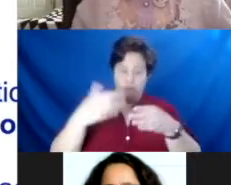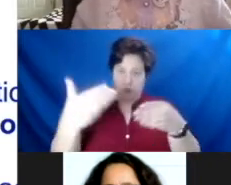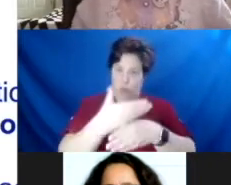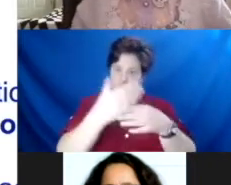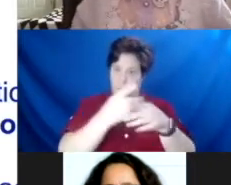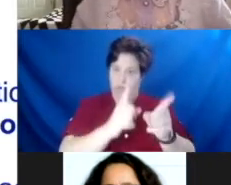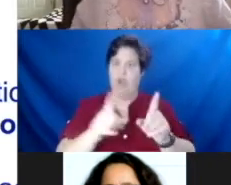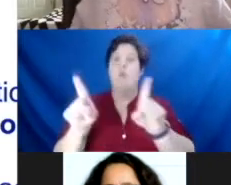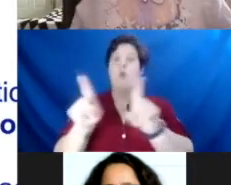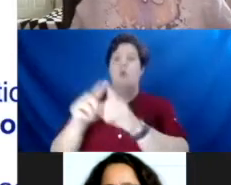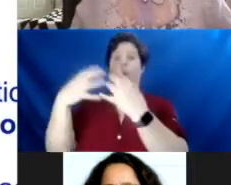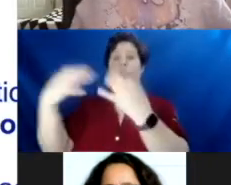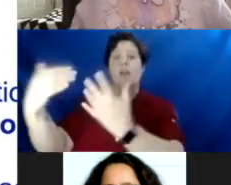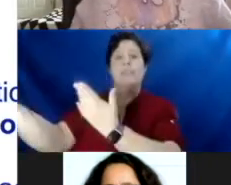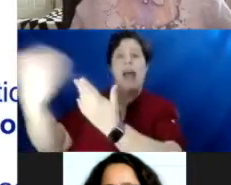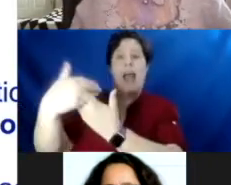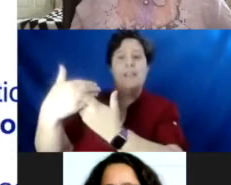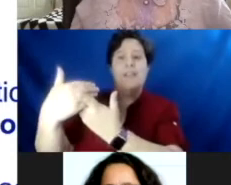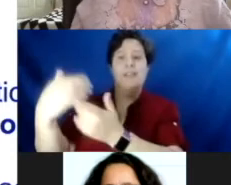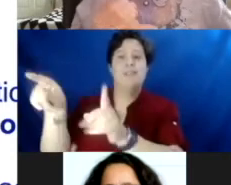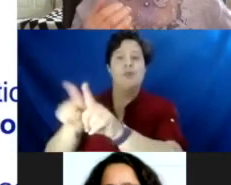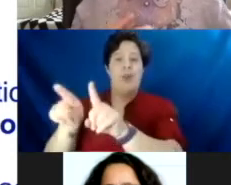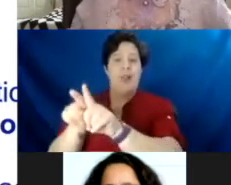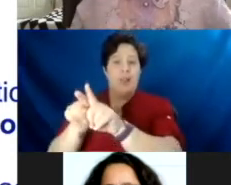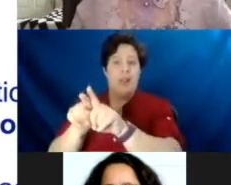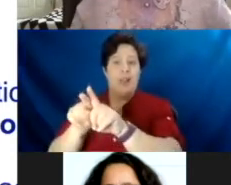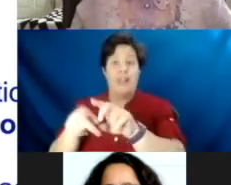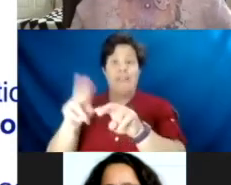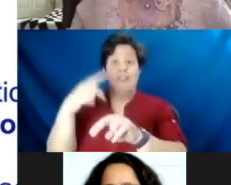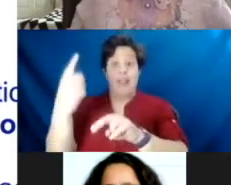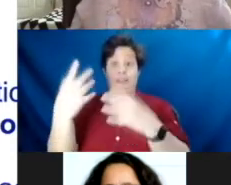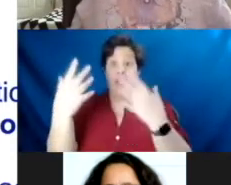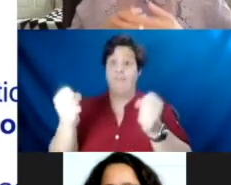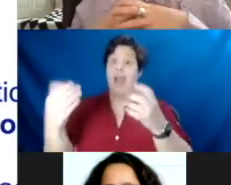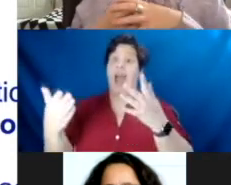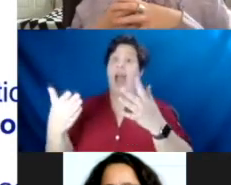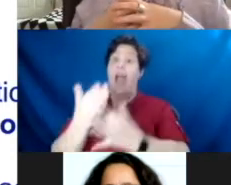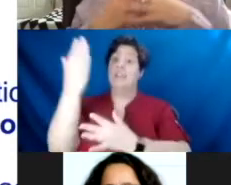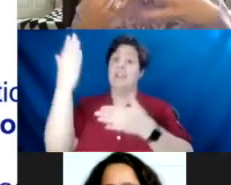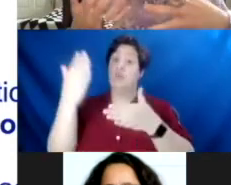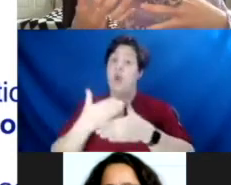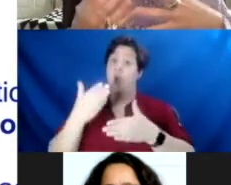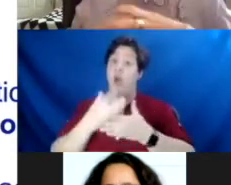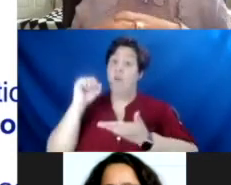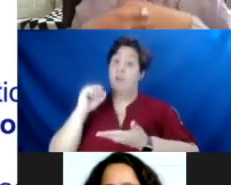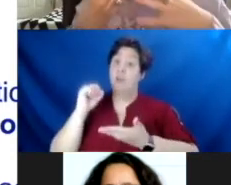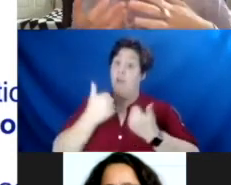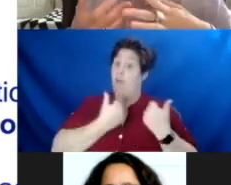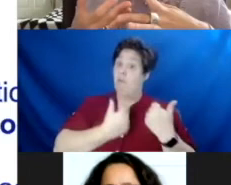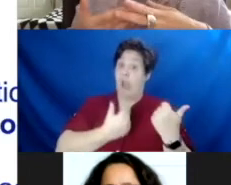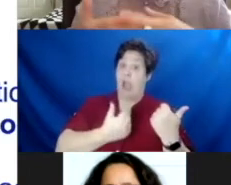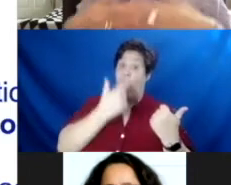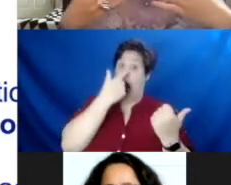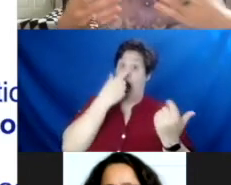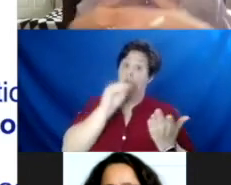for audiences. If you are a recipient of access to work, it's fine for us to put it in